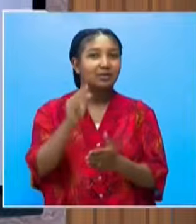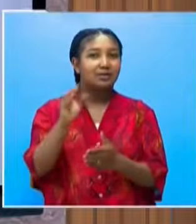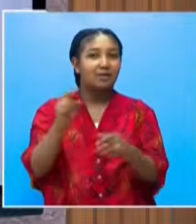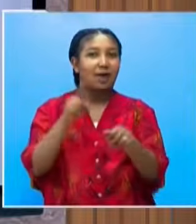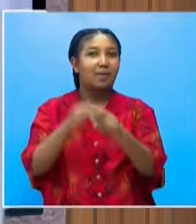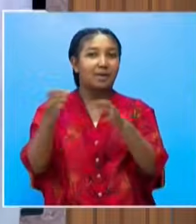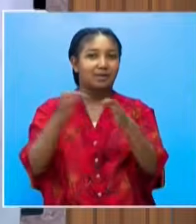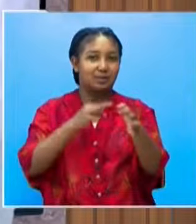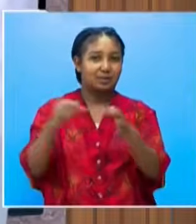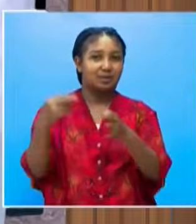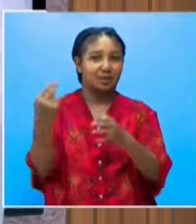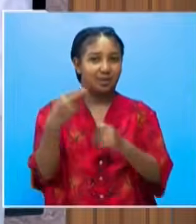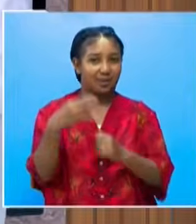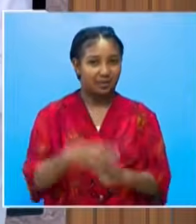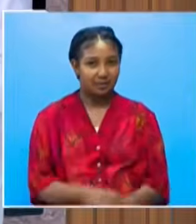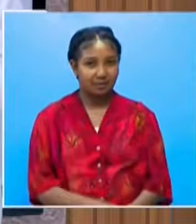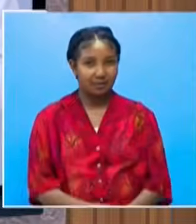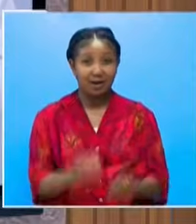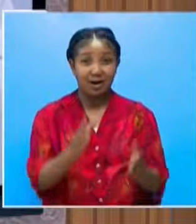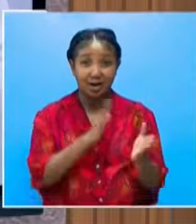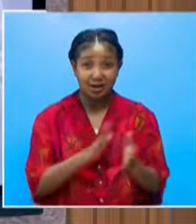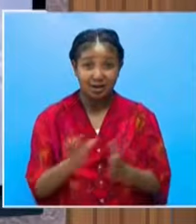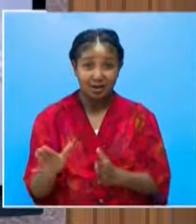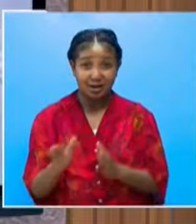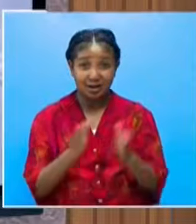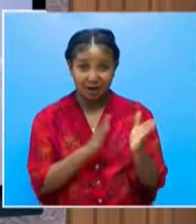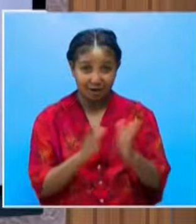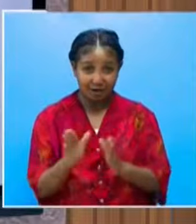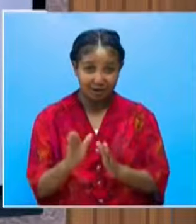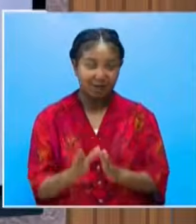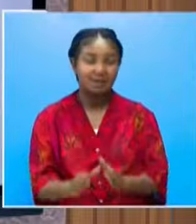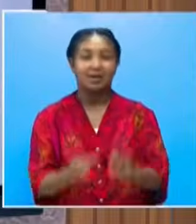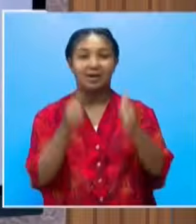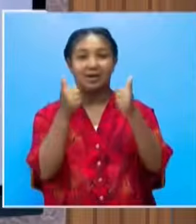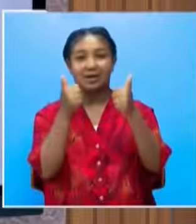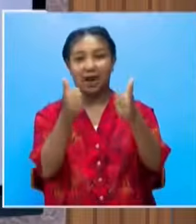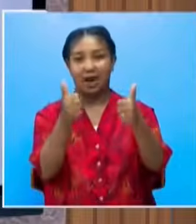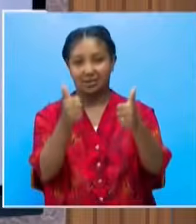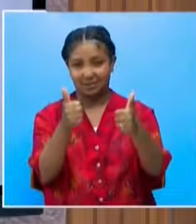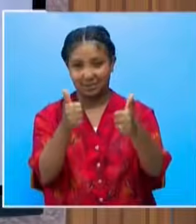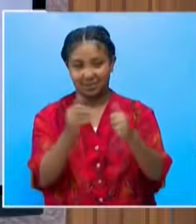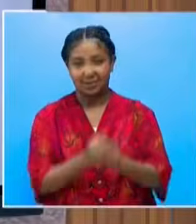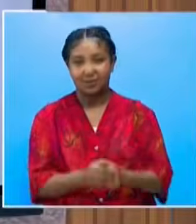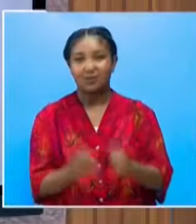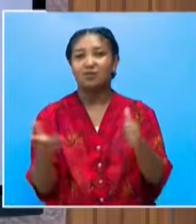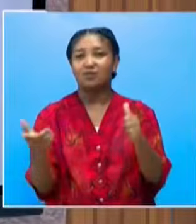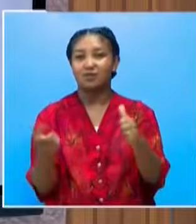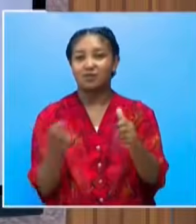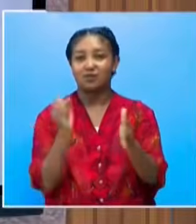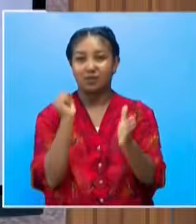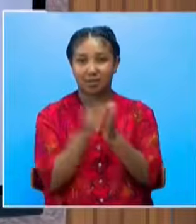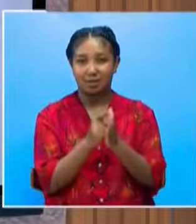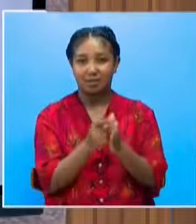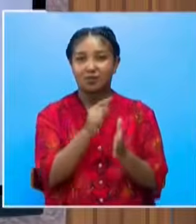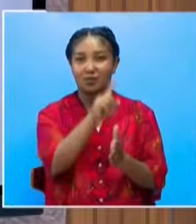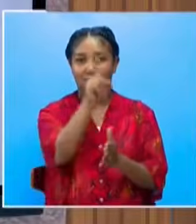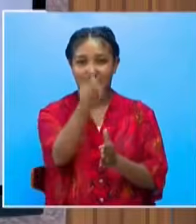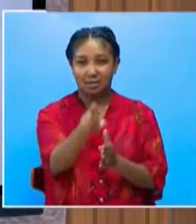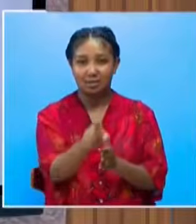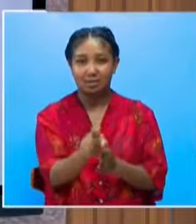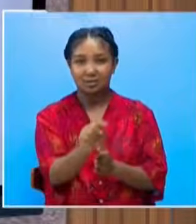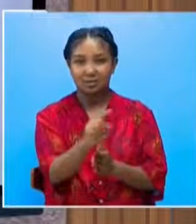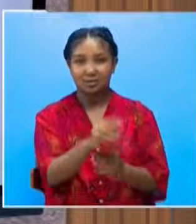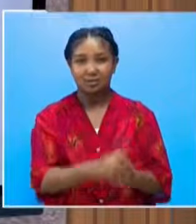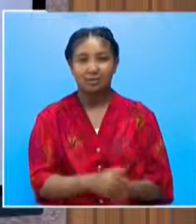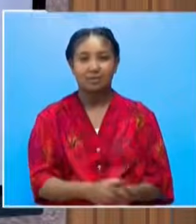expression. Are you ready? Nice students. So, for example, if you want to ask the